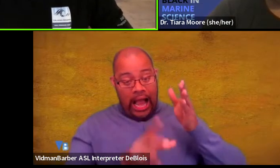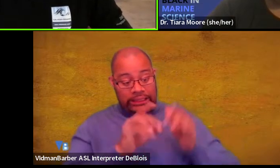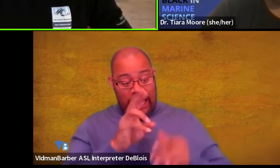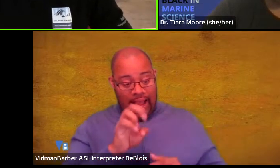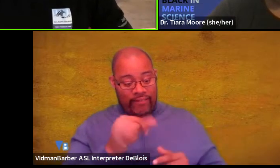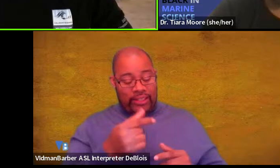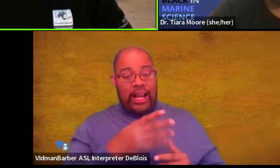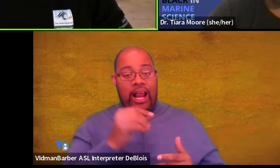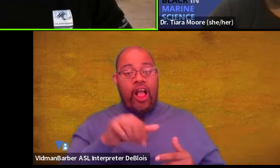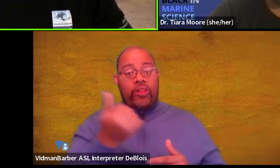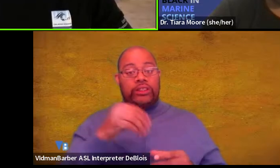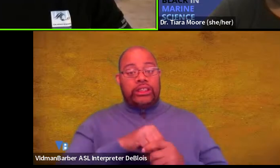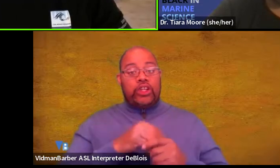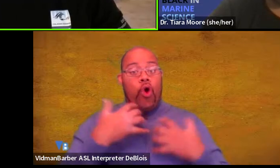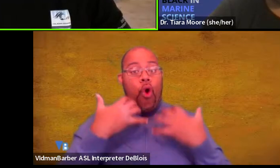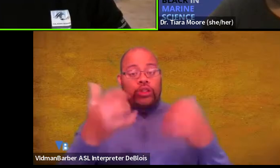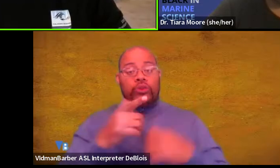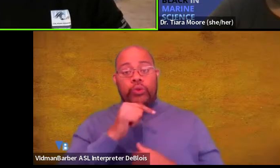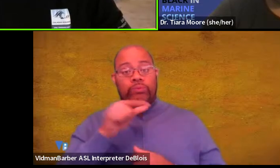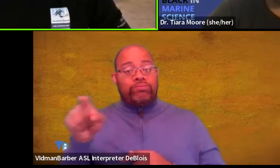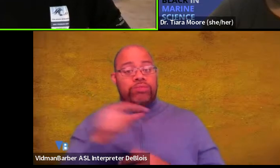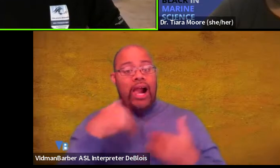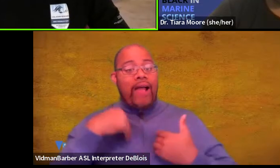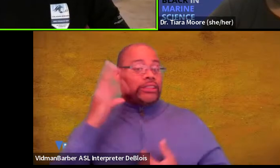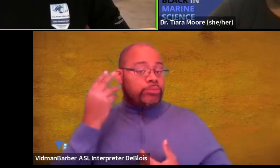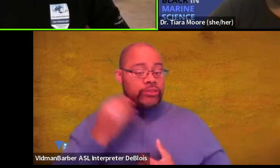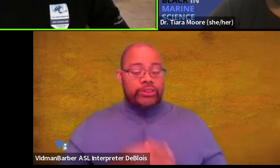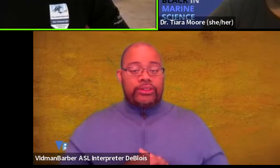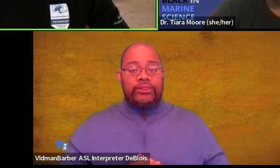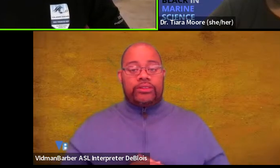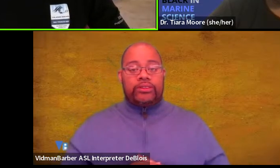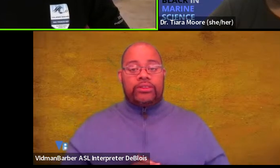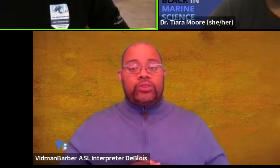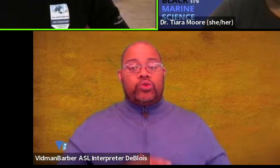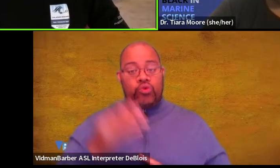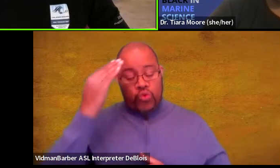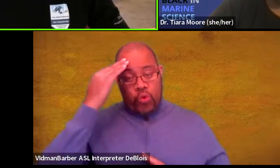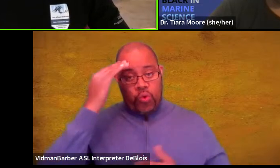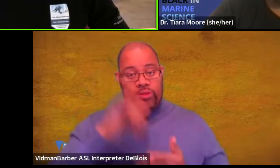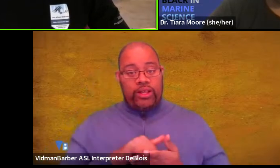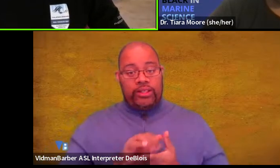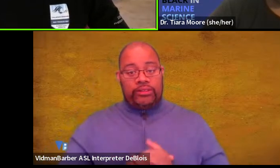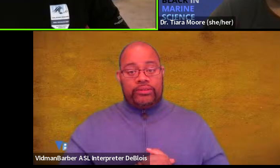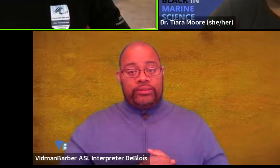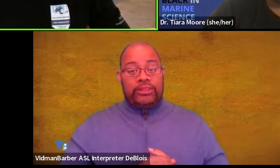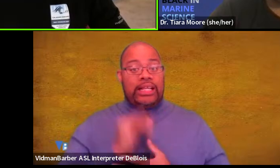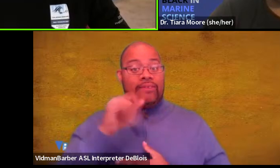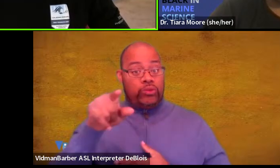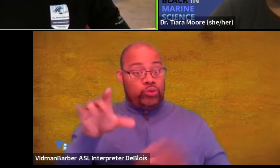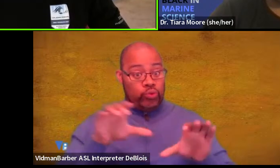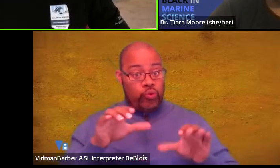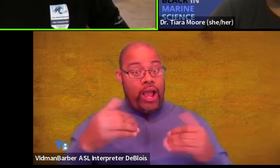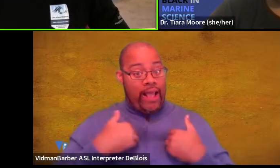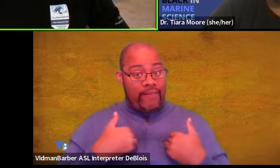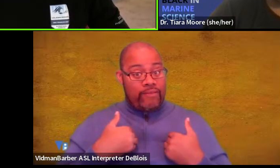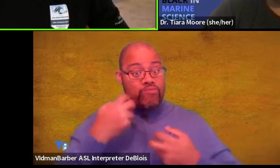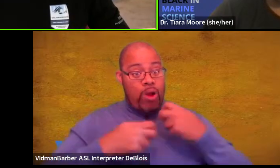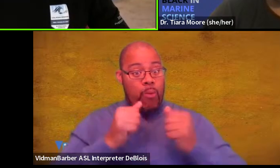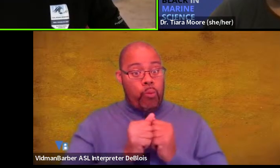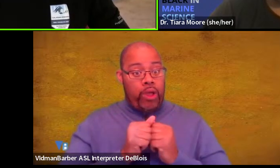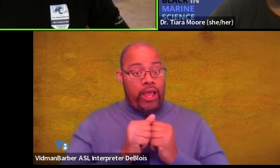and others in the audience who have had that experience, you know that if you do have trouble